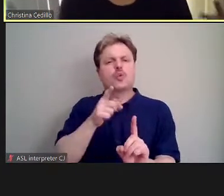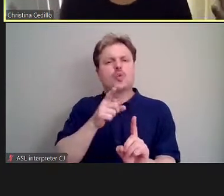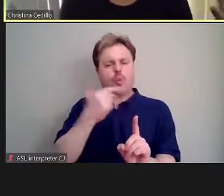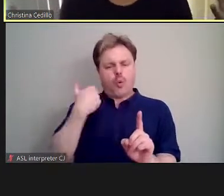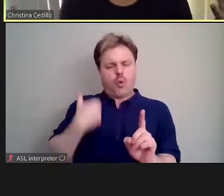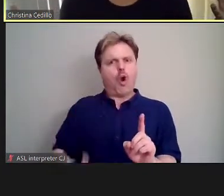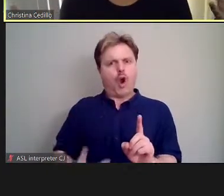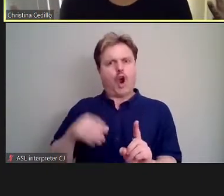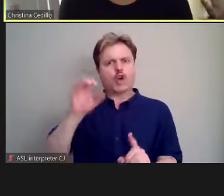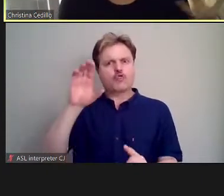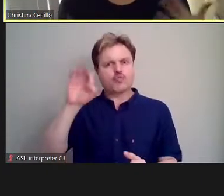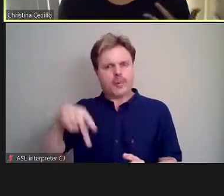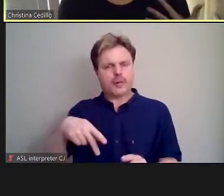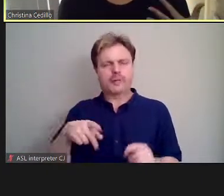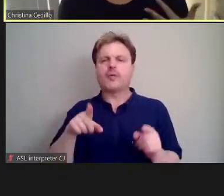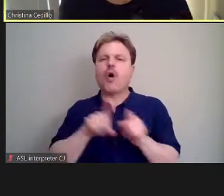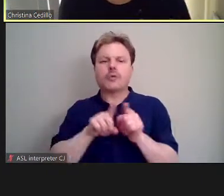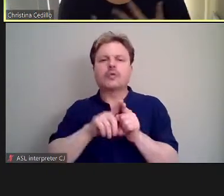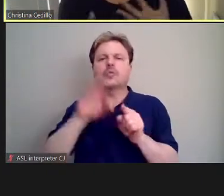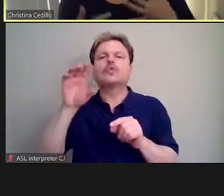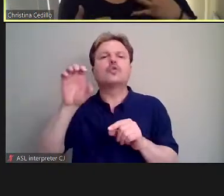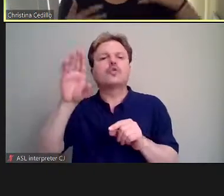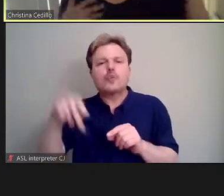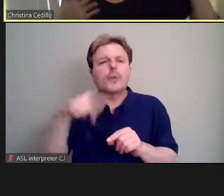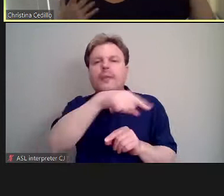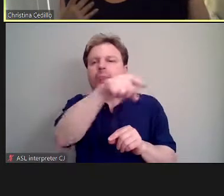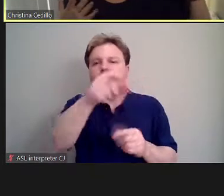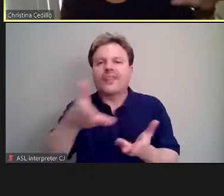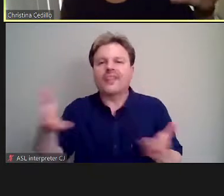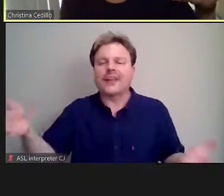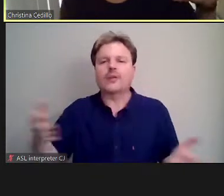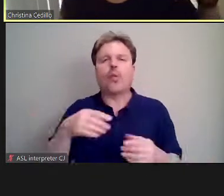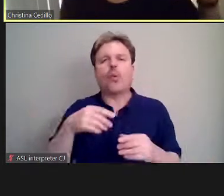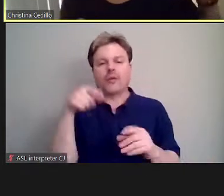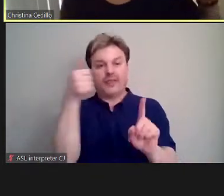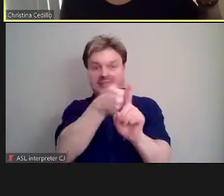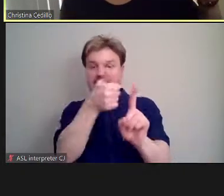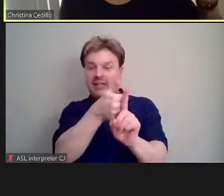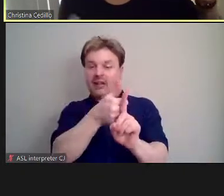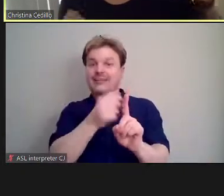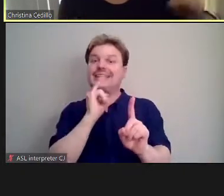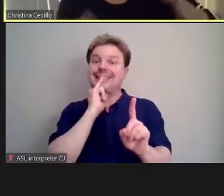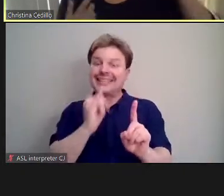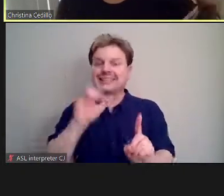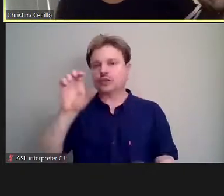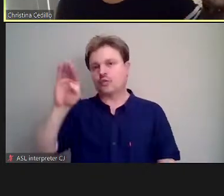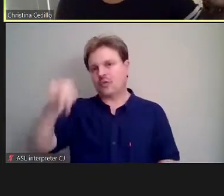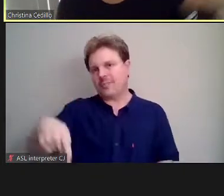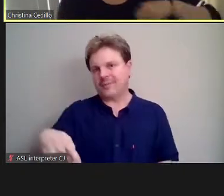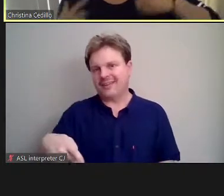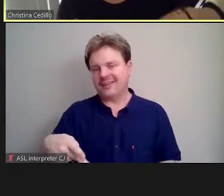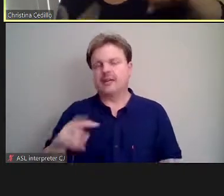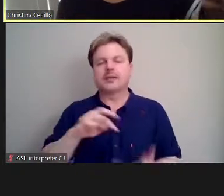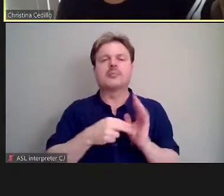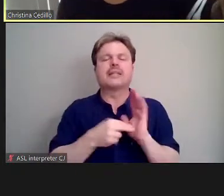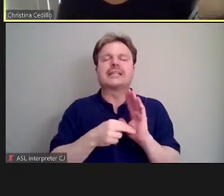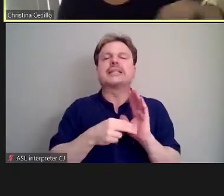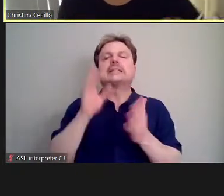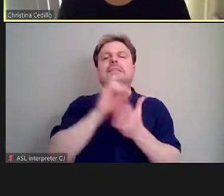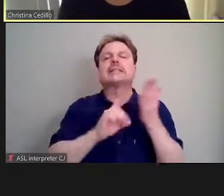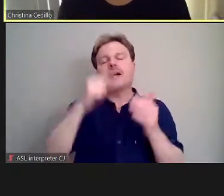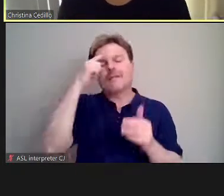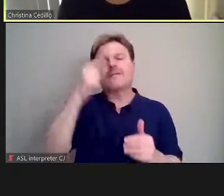CRIPing things too, or something is CRIP, meaning that it is designed for